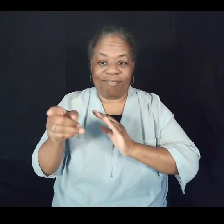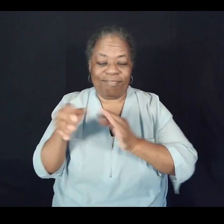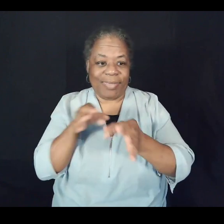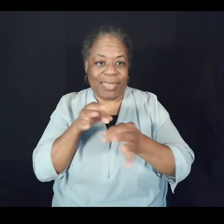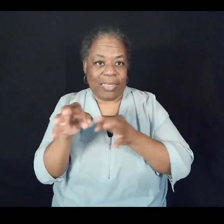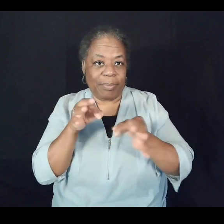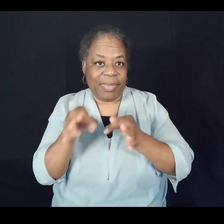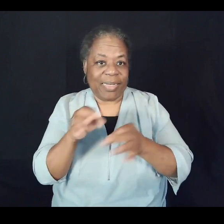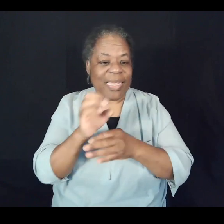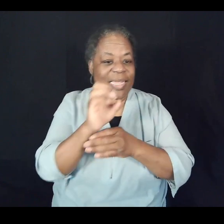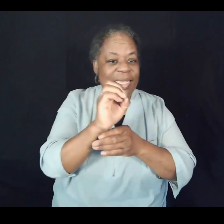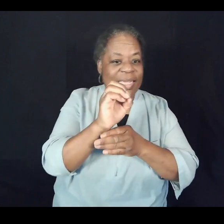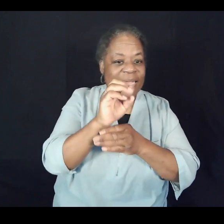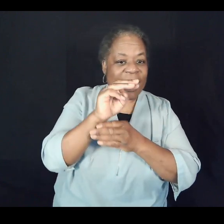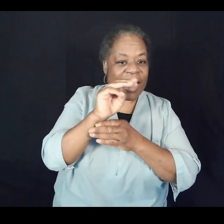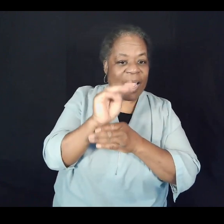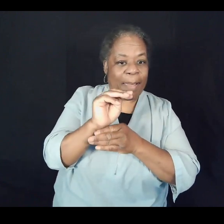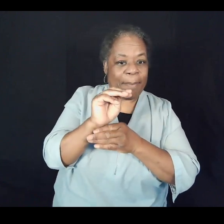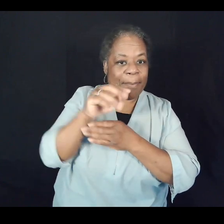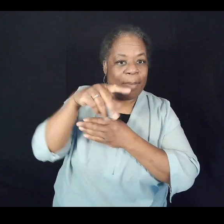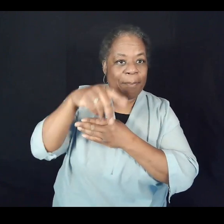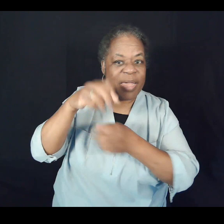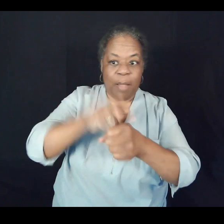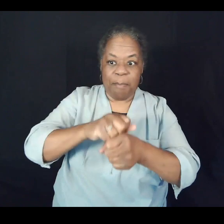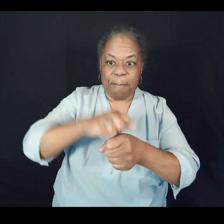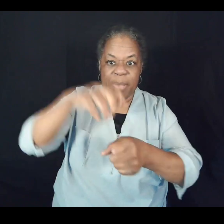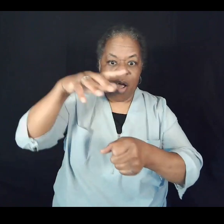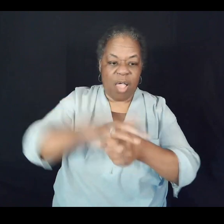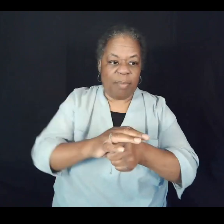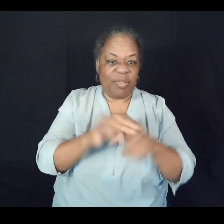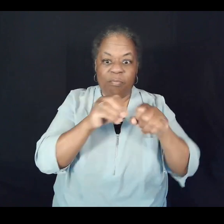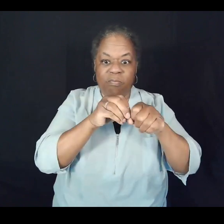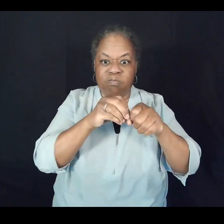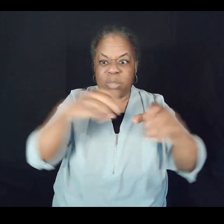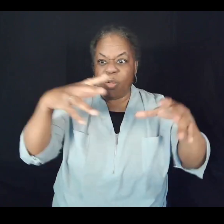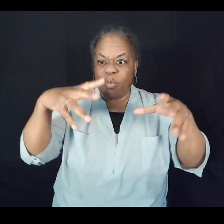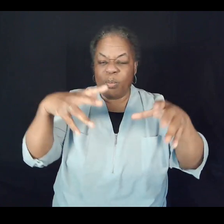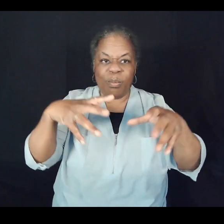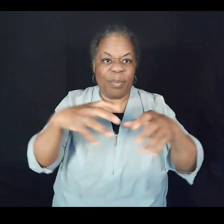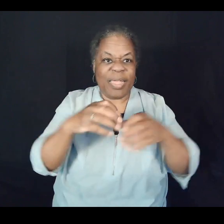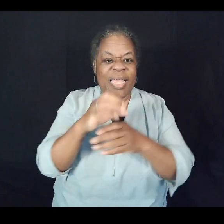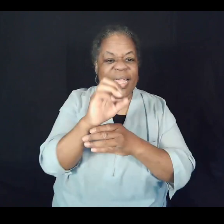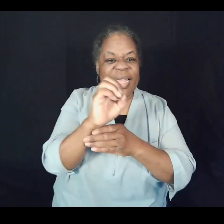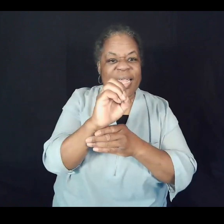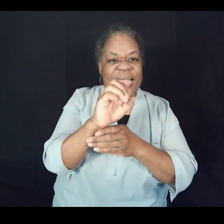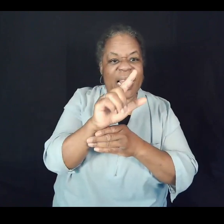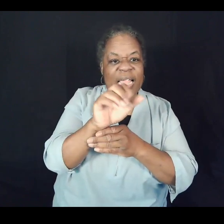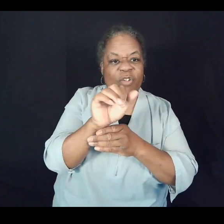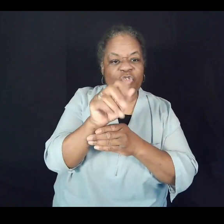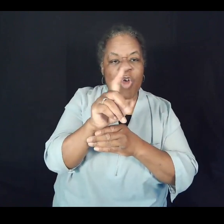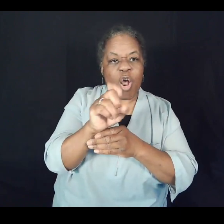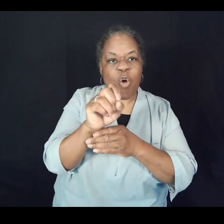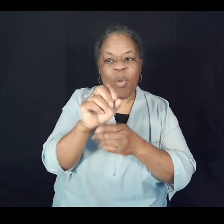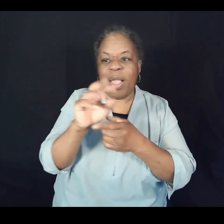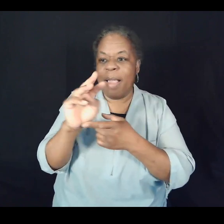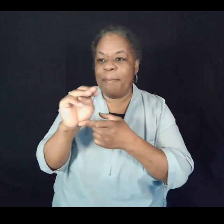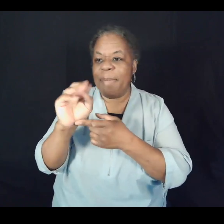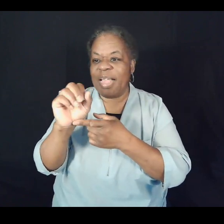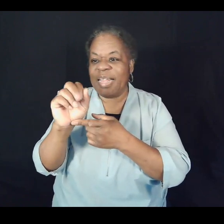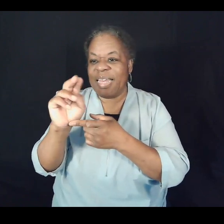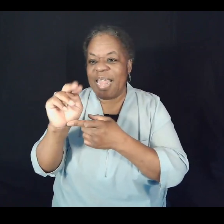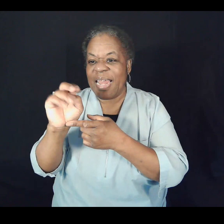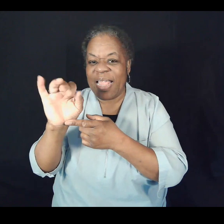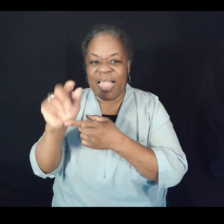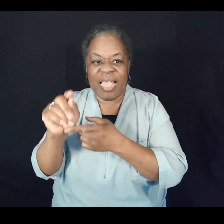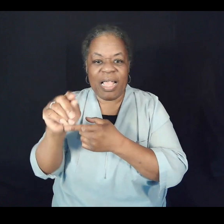EMP bombs were to explode in our country, that is electromagnetic pulse bombs, EMP, they could